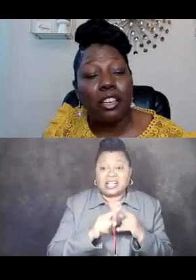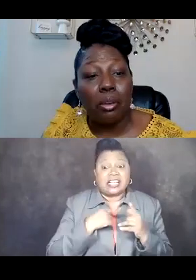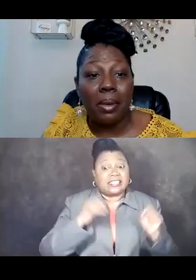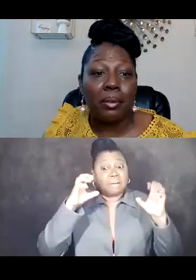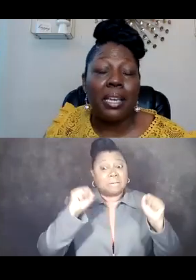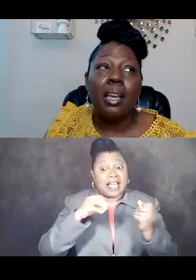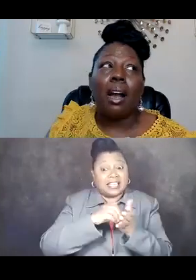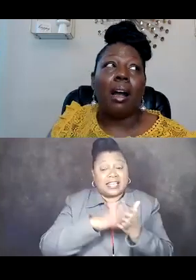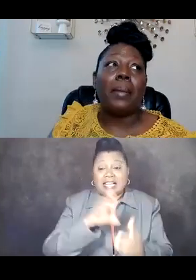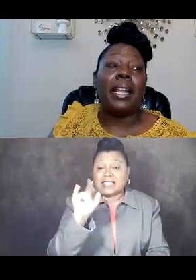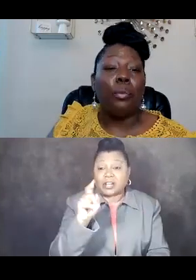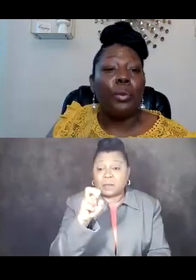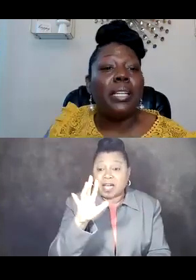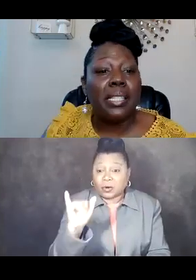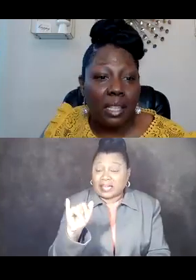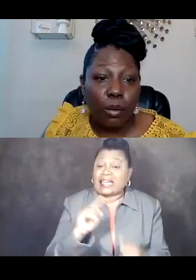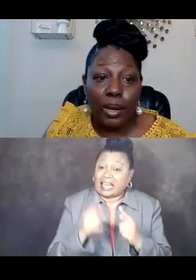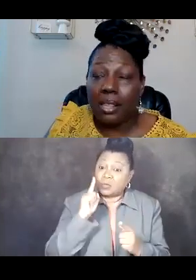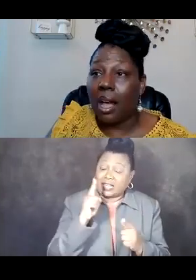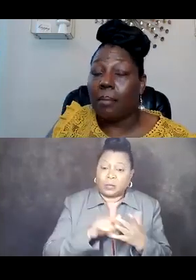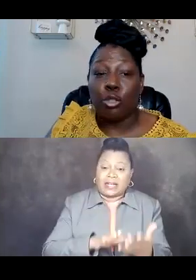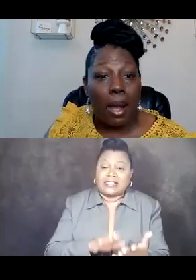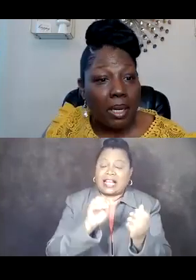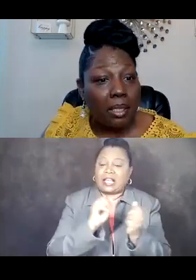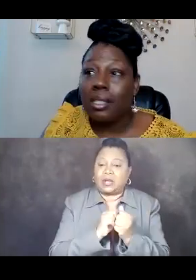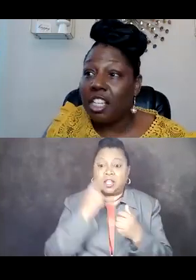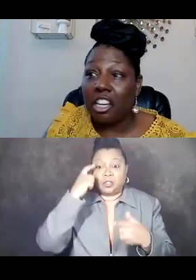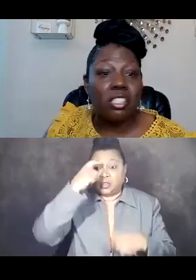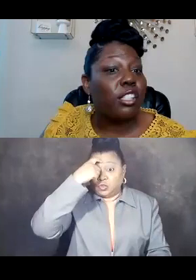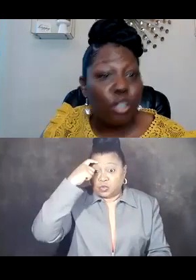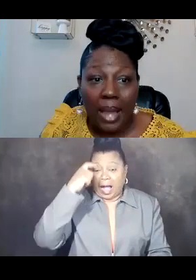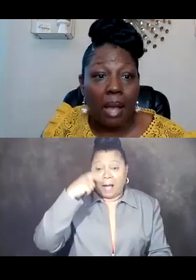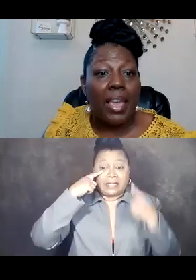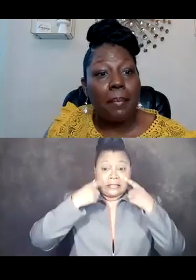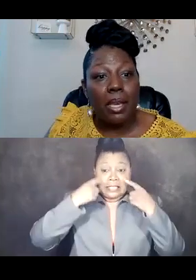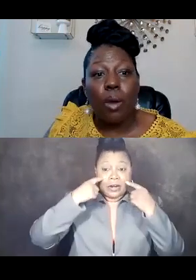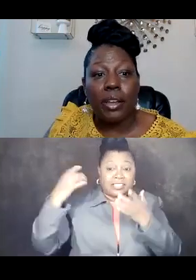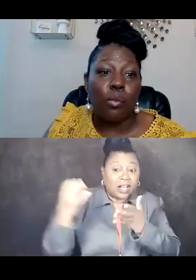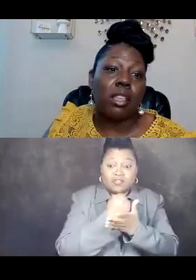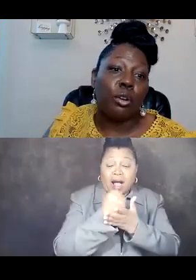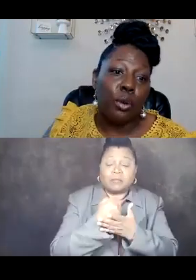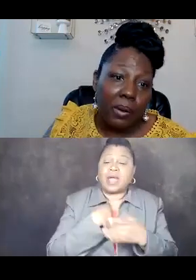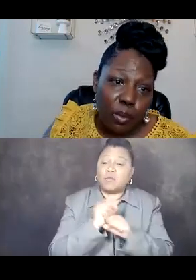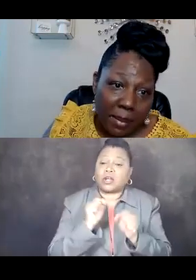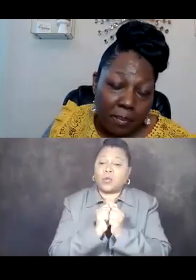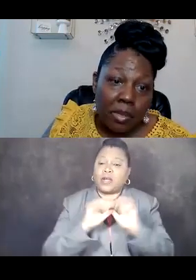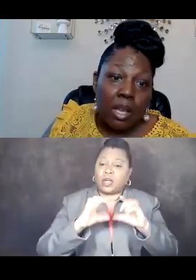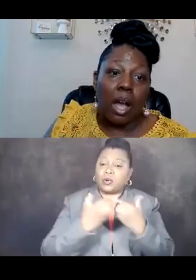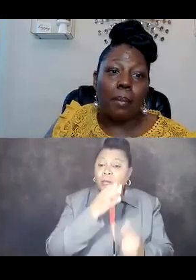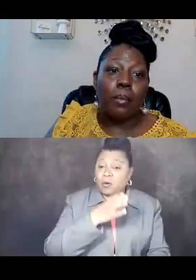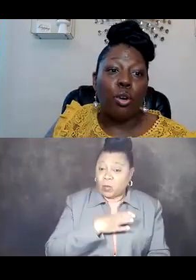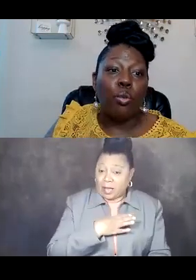amazing documentary. And it really is dealing with trauma, tears, and triumph. And me working with a group of